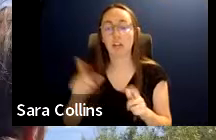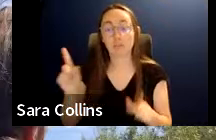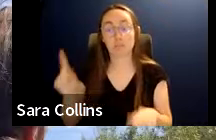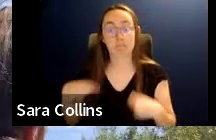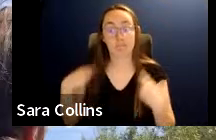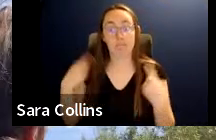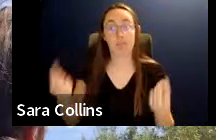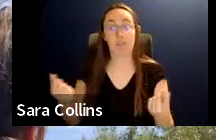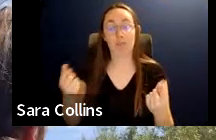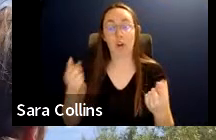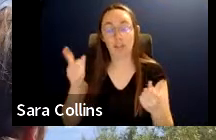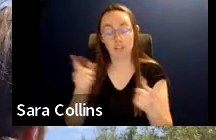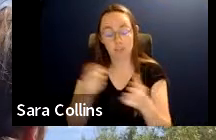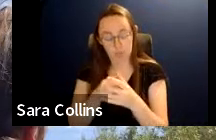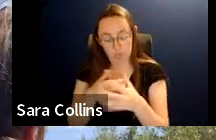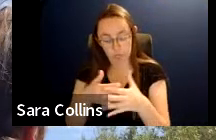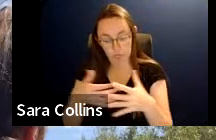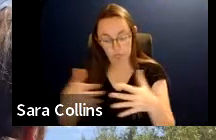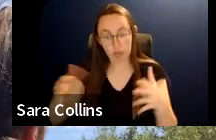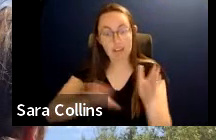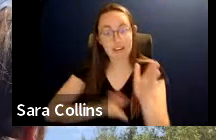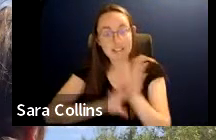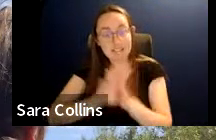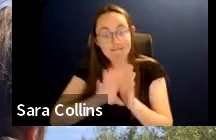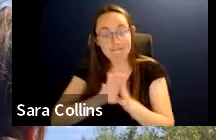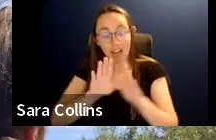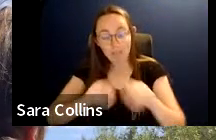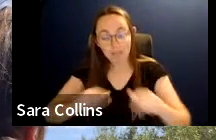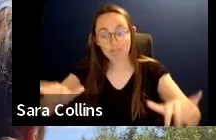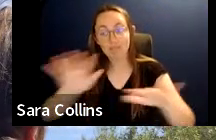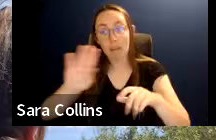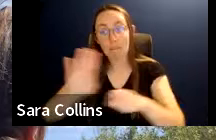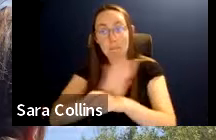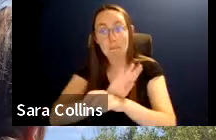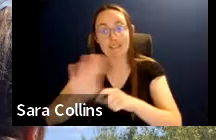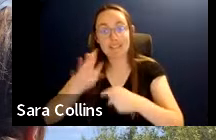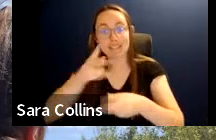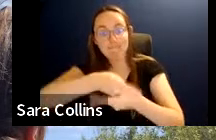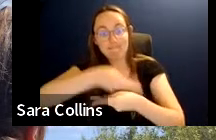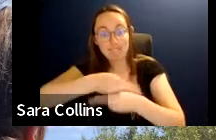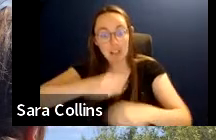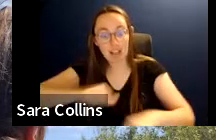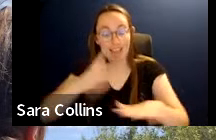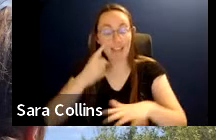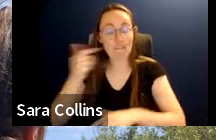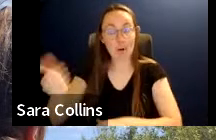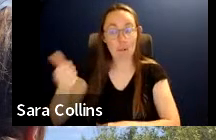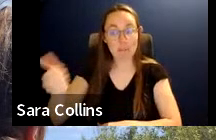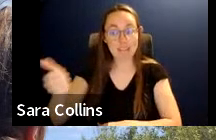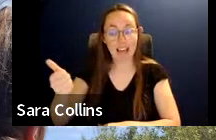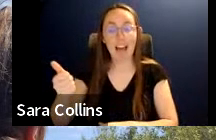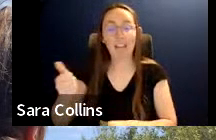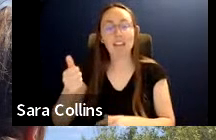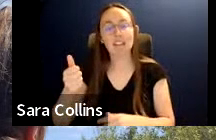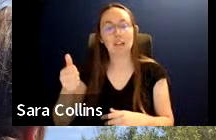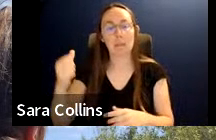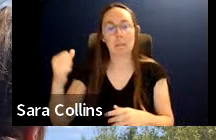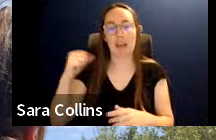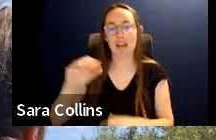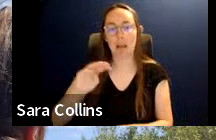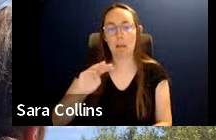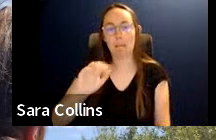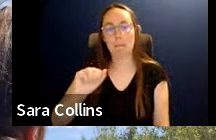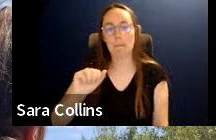and developed a landscaping and gardening business for himself. And he's showing off the back of his coveralls, which say Matthew